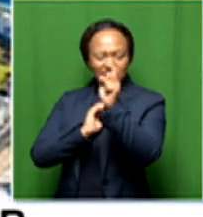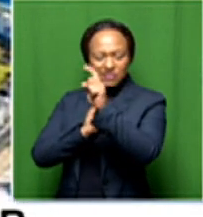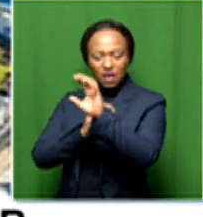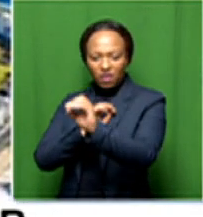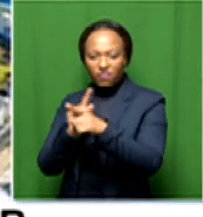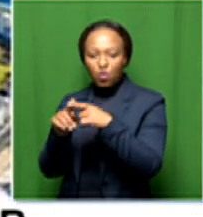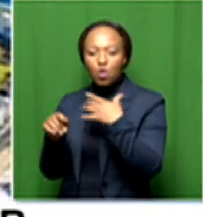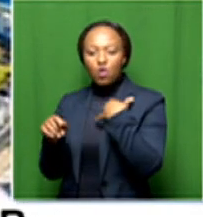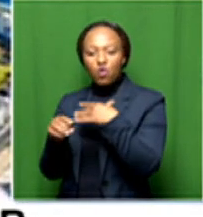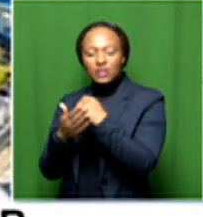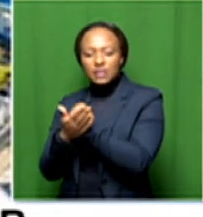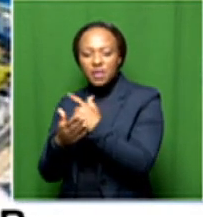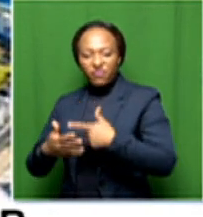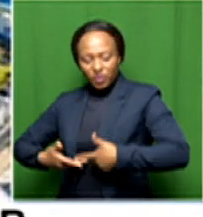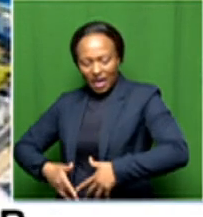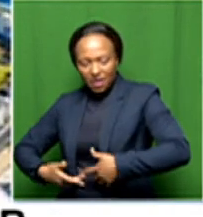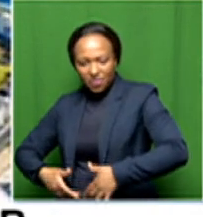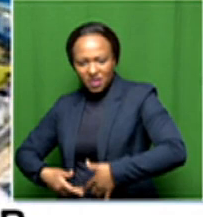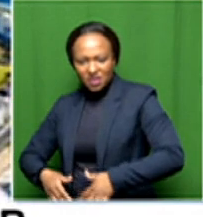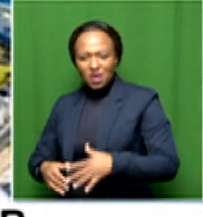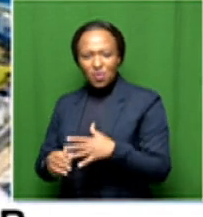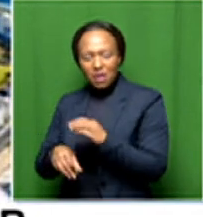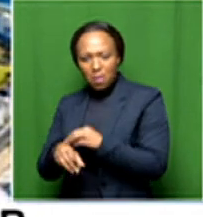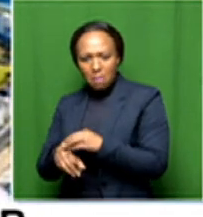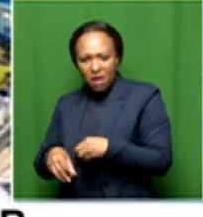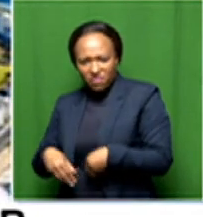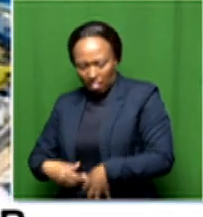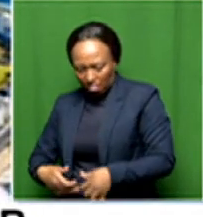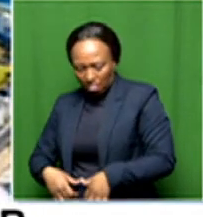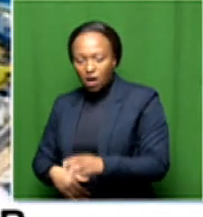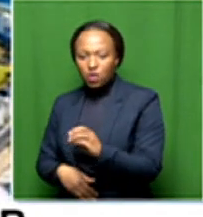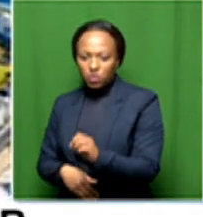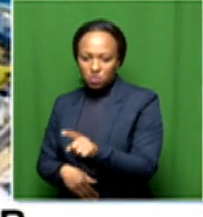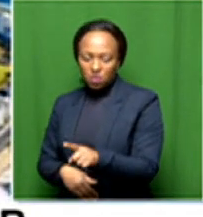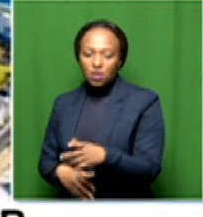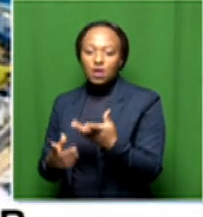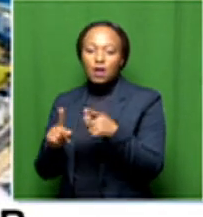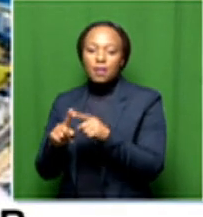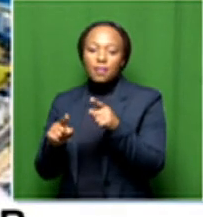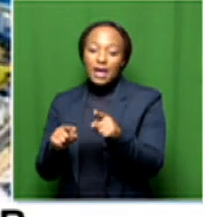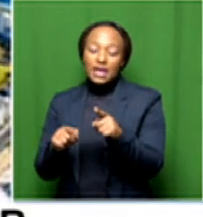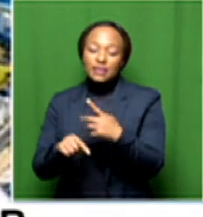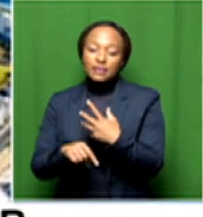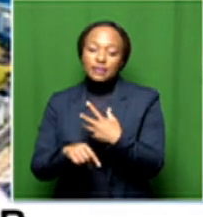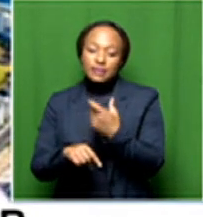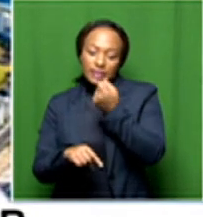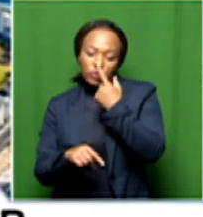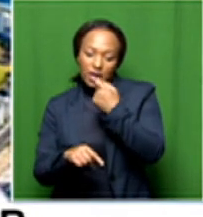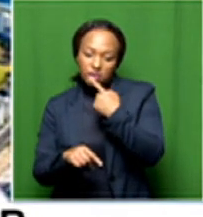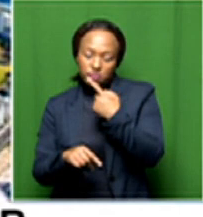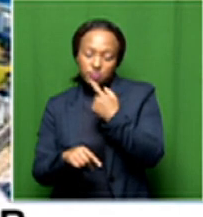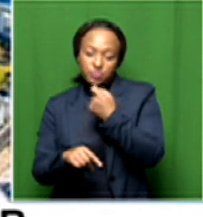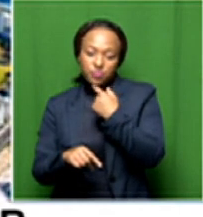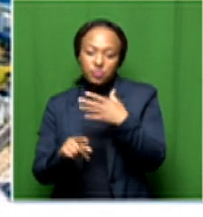the treatment of diarrhea caused due to certain parasites. And interestingly, this drug also